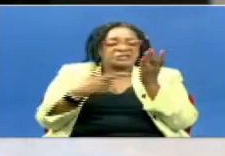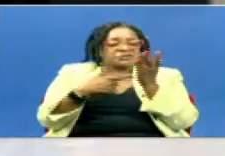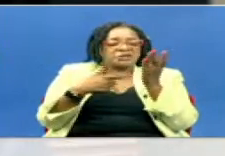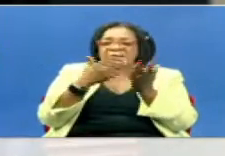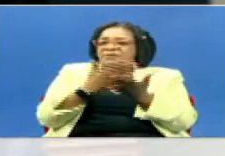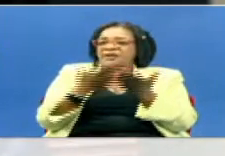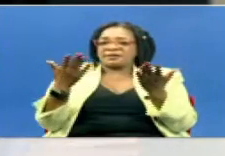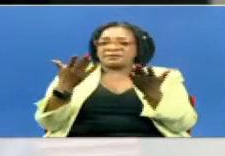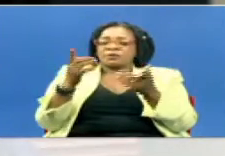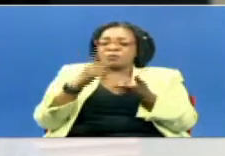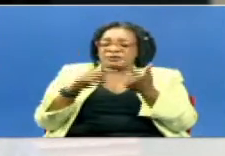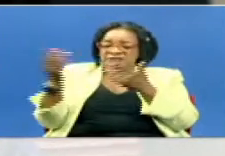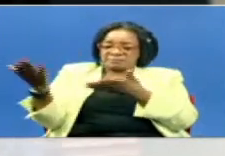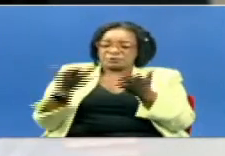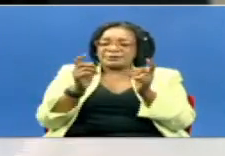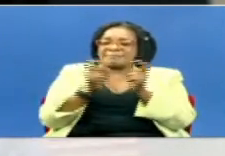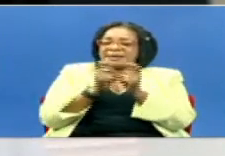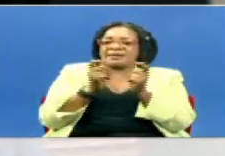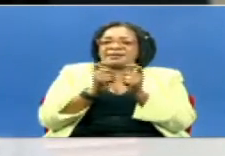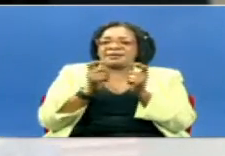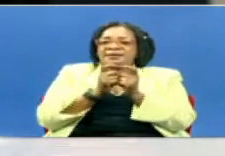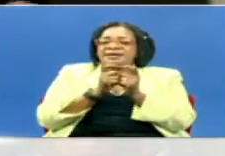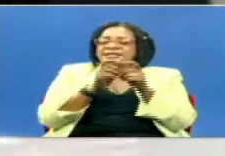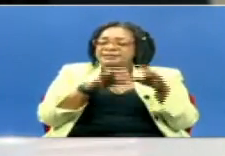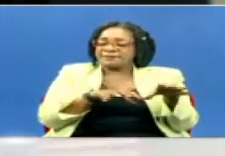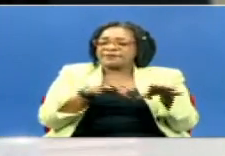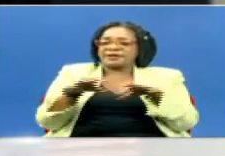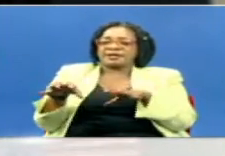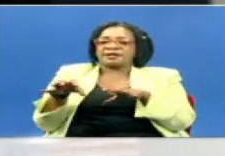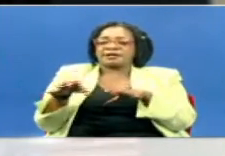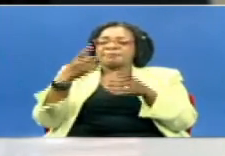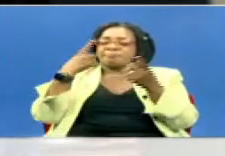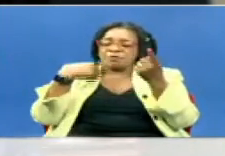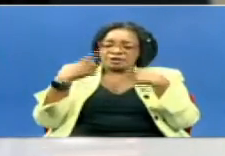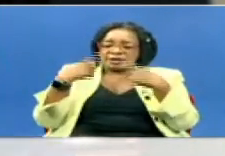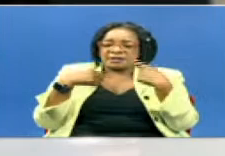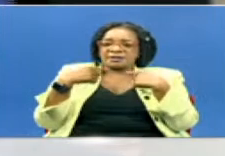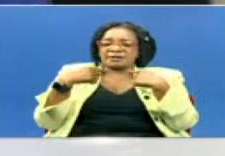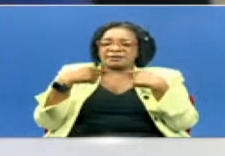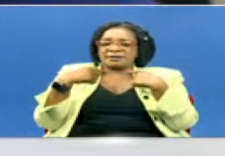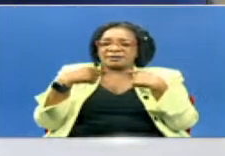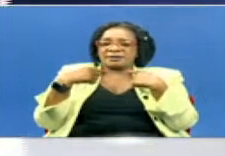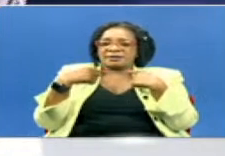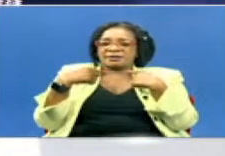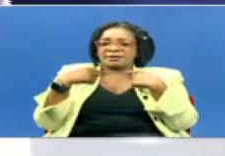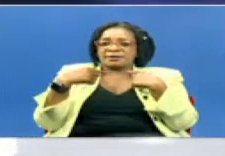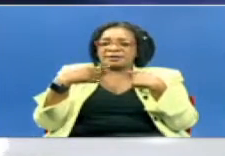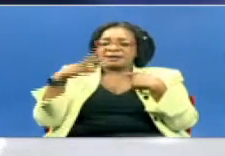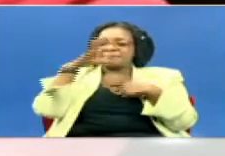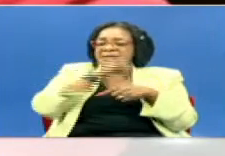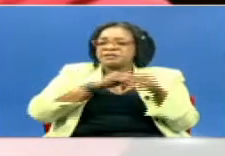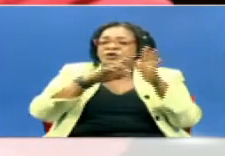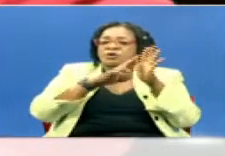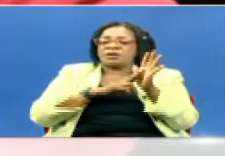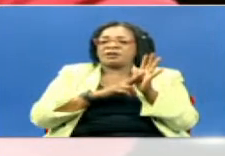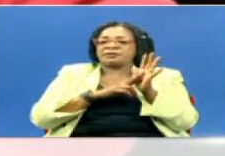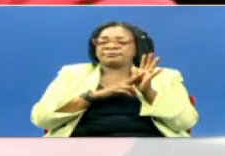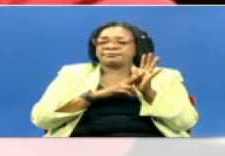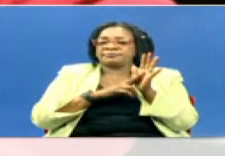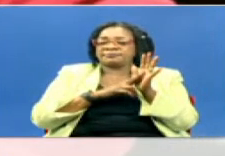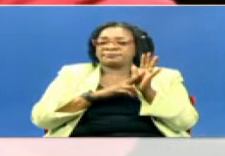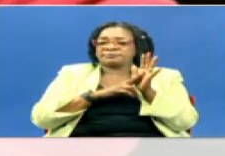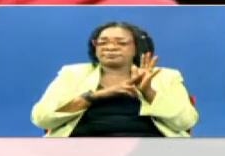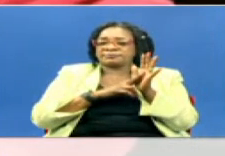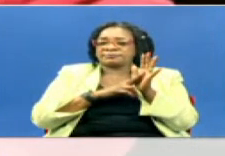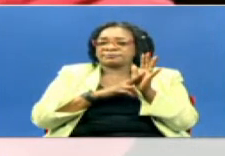is what has brought pain, suffering, mourning, and misrule. But remember, not just in this country, in a few other